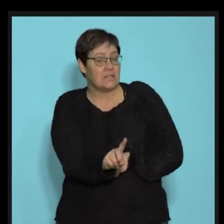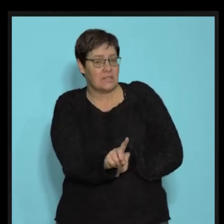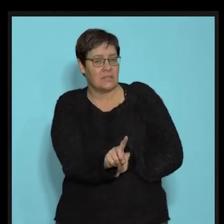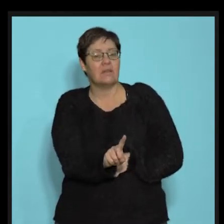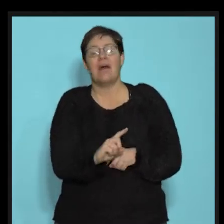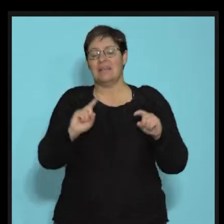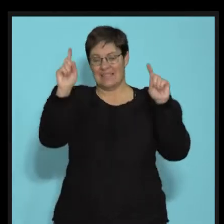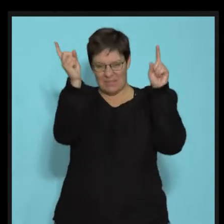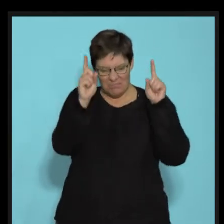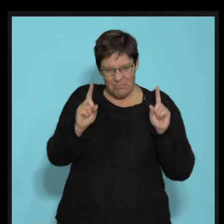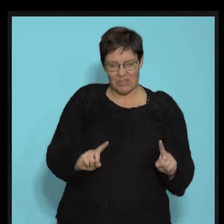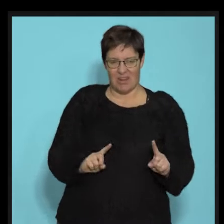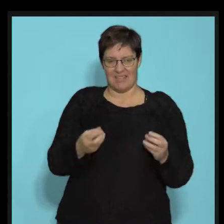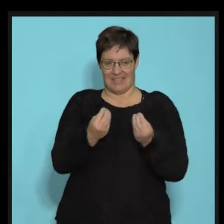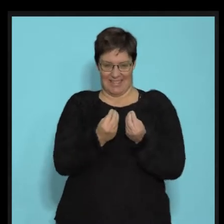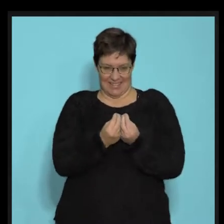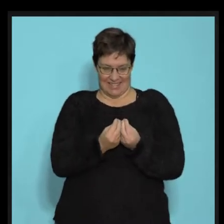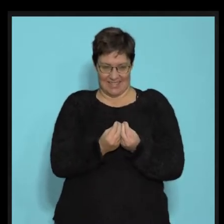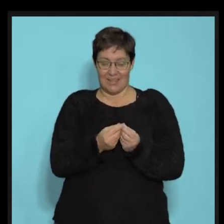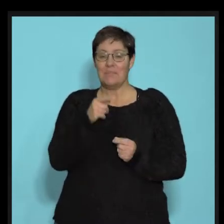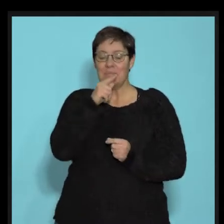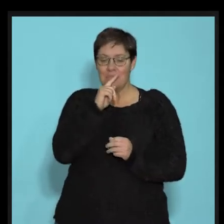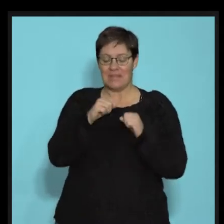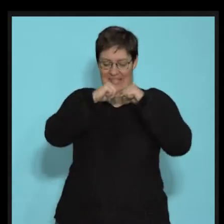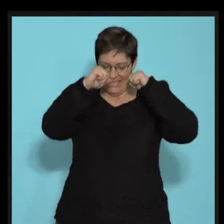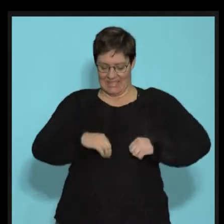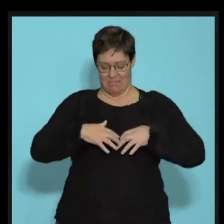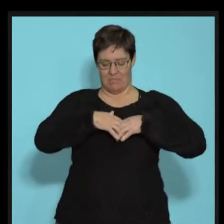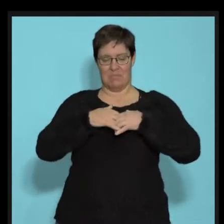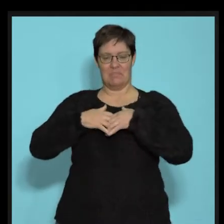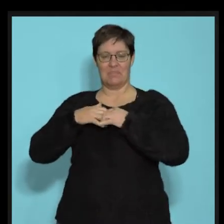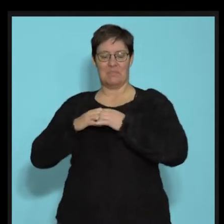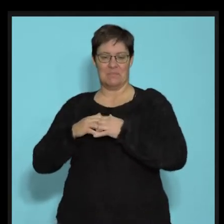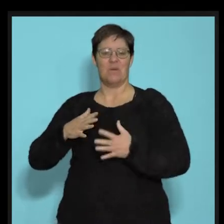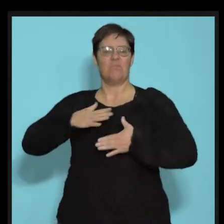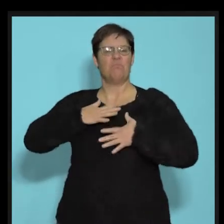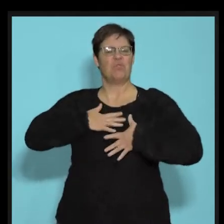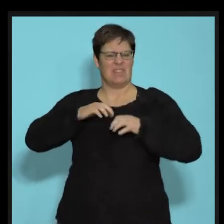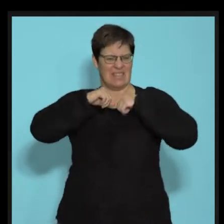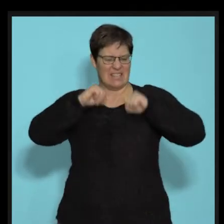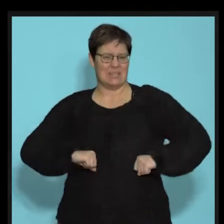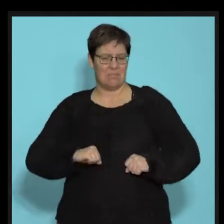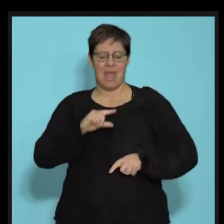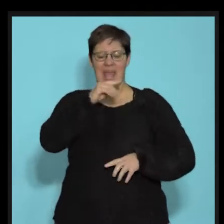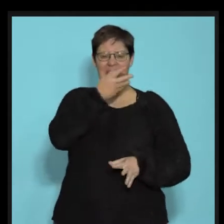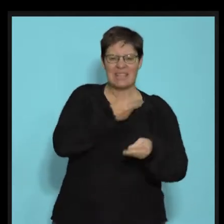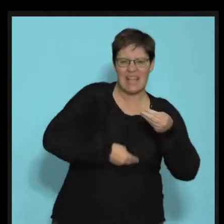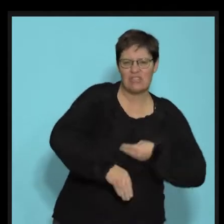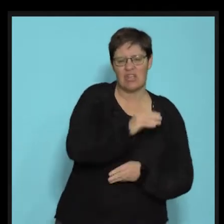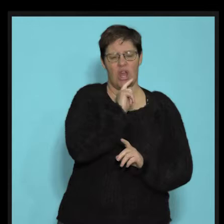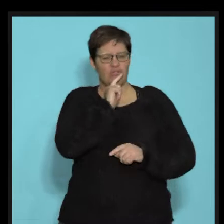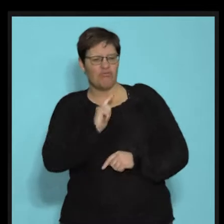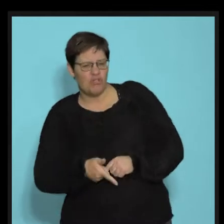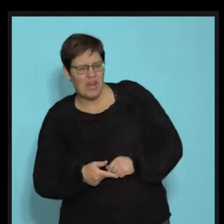need specialized, and this is where systems come in. Breathing systems, gaseous exchange,